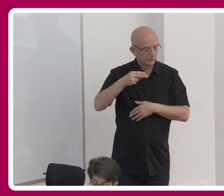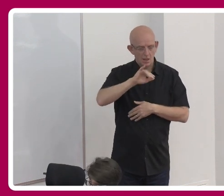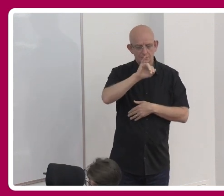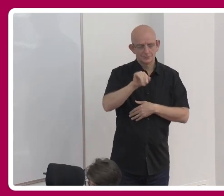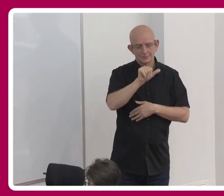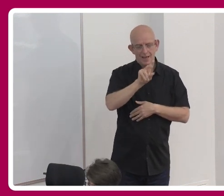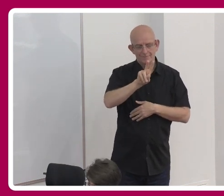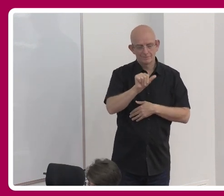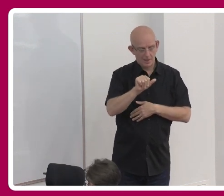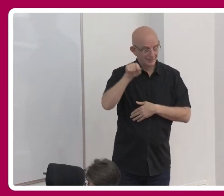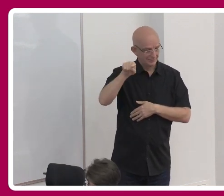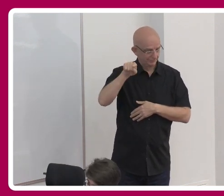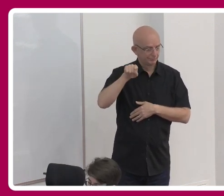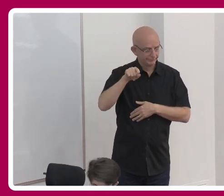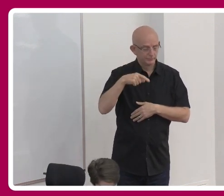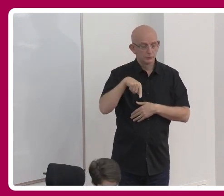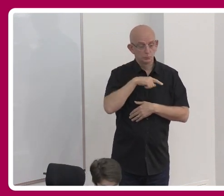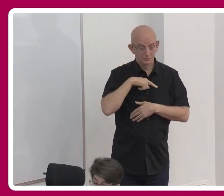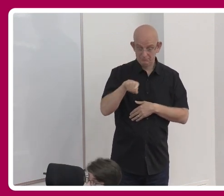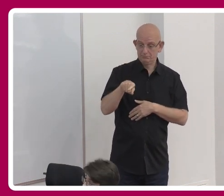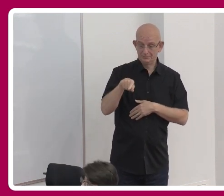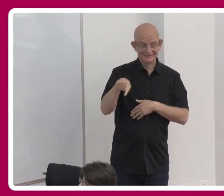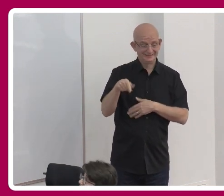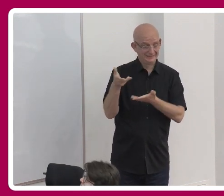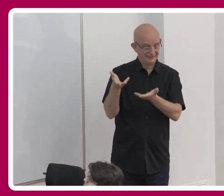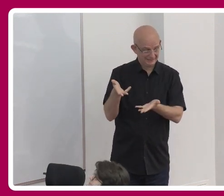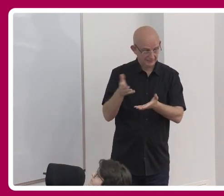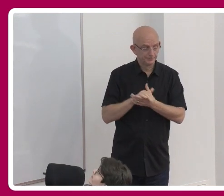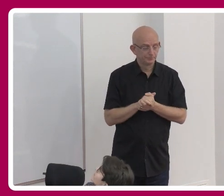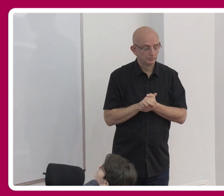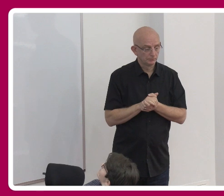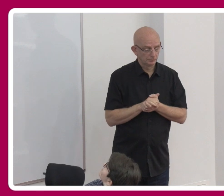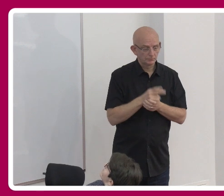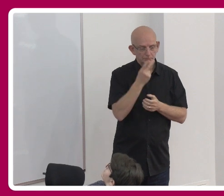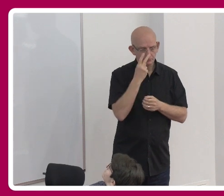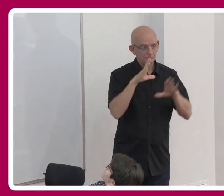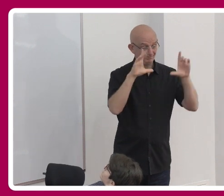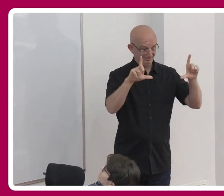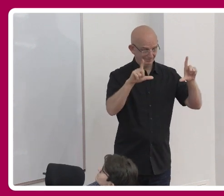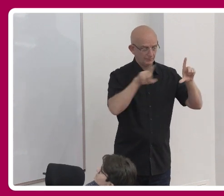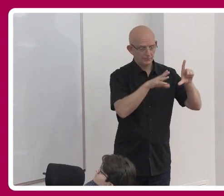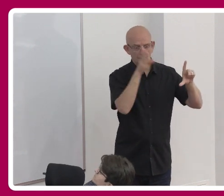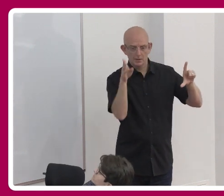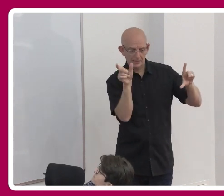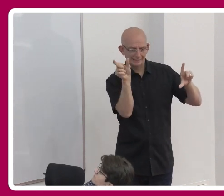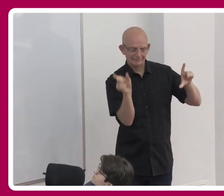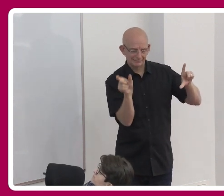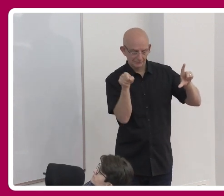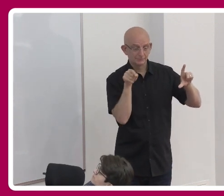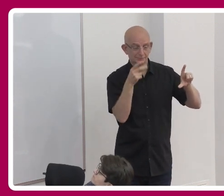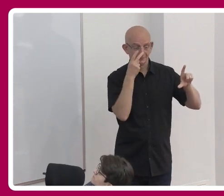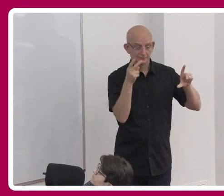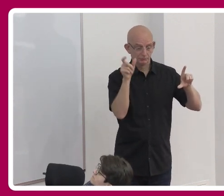the right-hand side, you will see that she's lying on sort of wooden